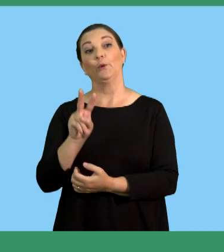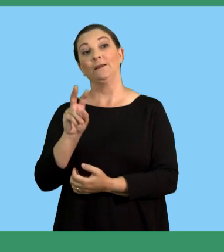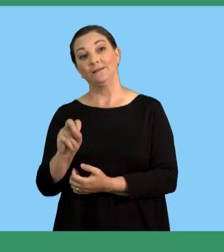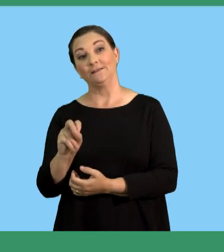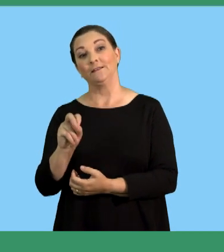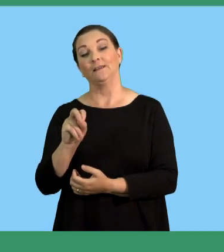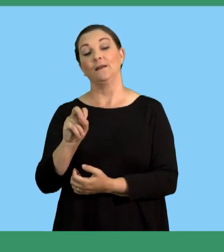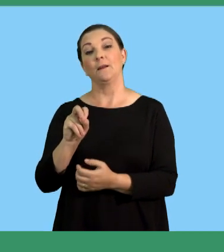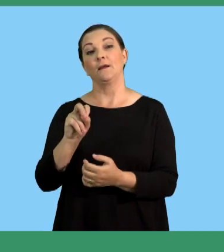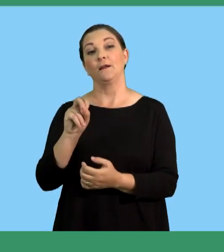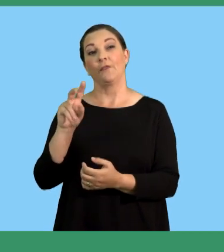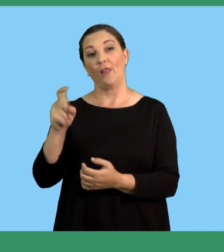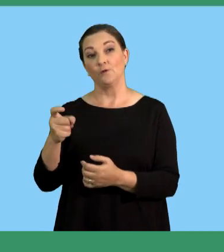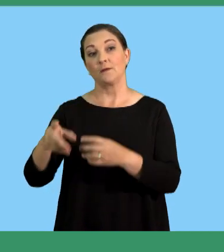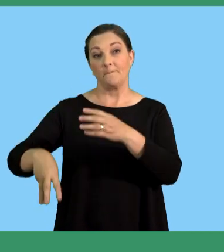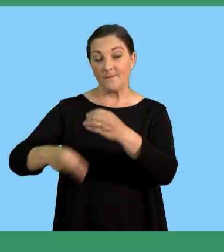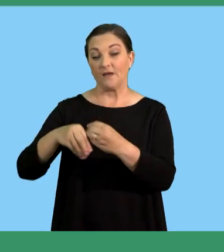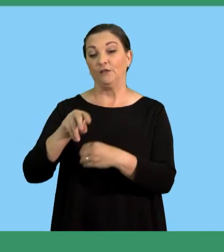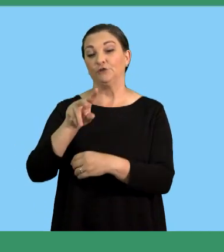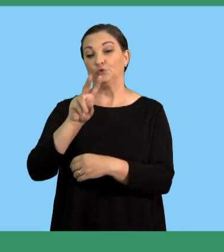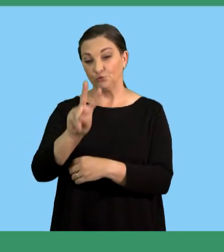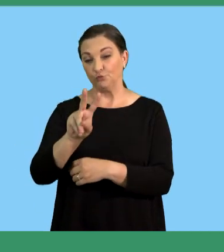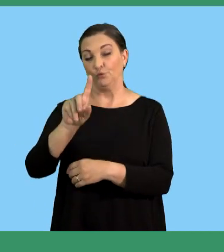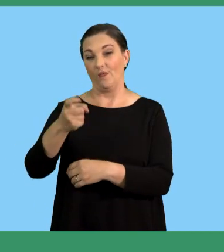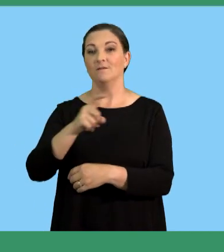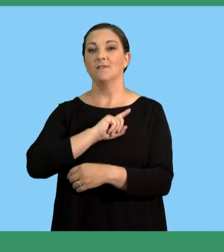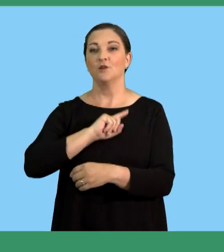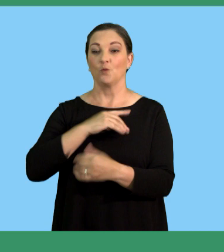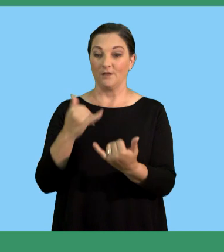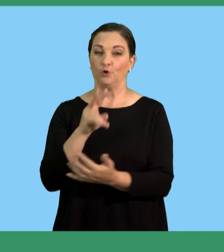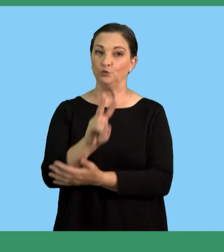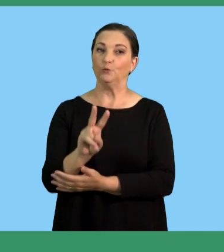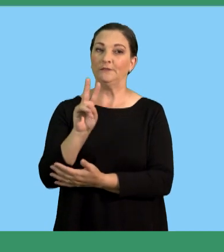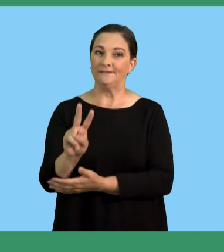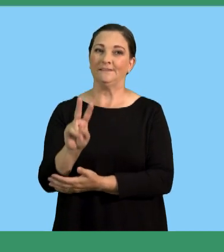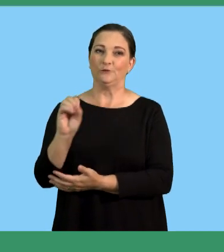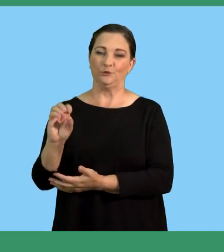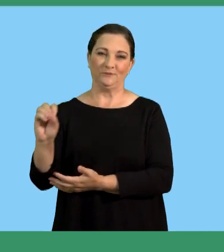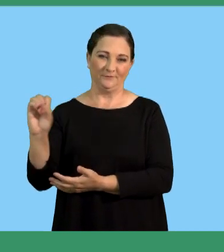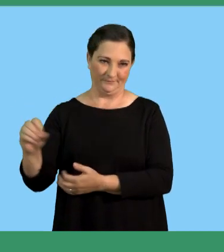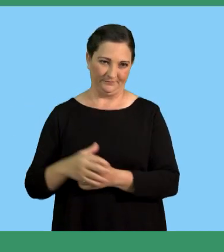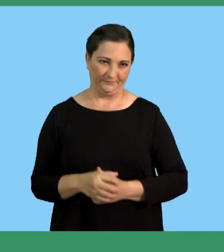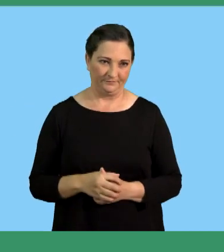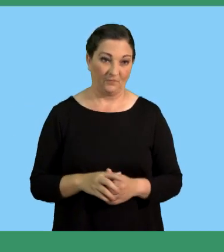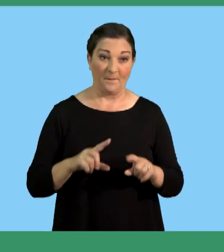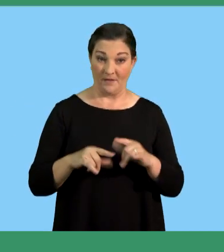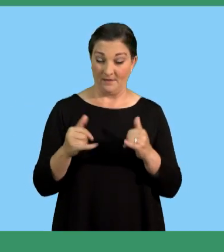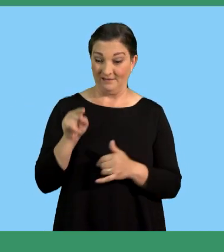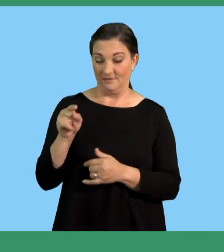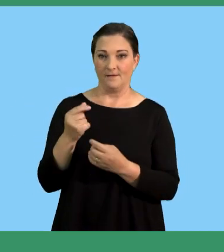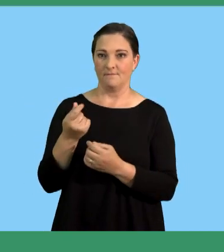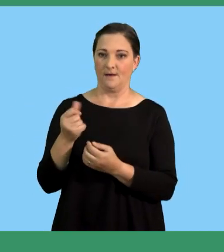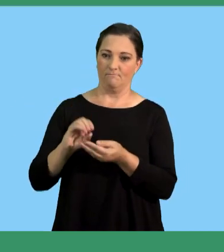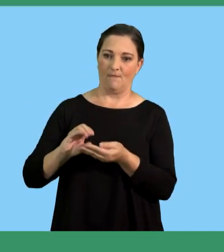2,000 has to be added. Now, compound interest, the principal amount grows with addition